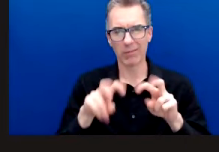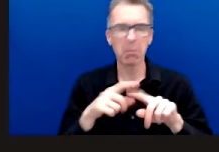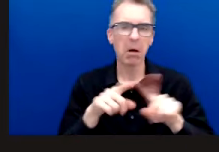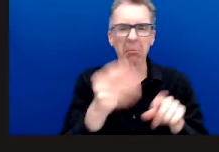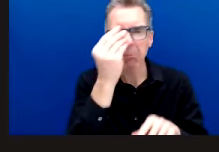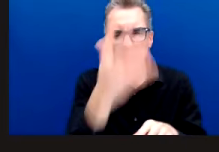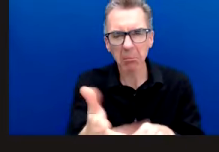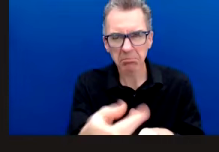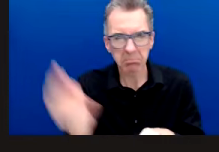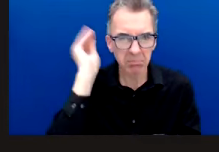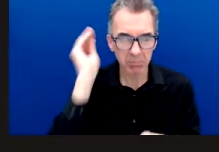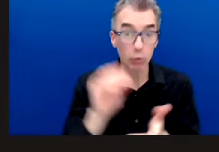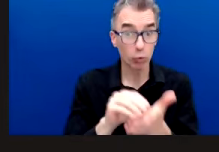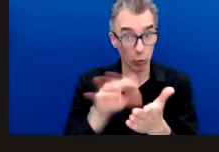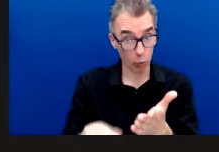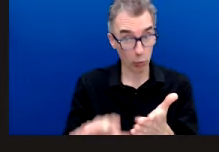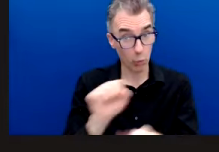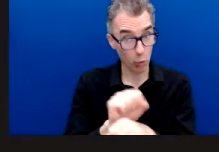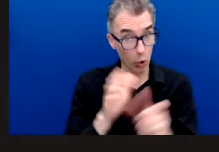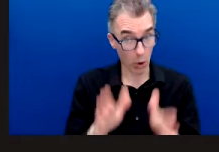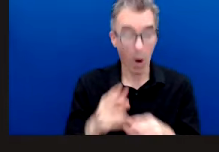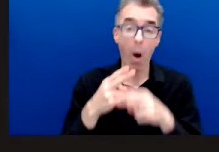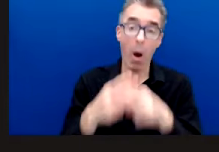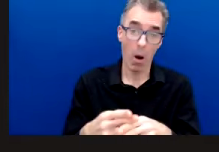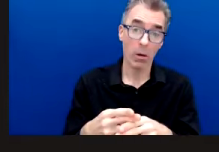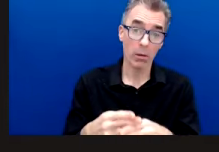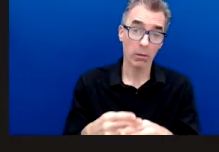that student workers are considered employees.